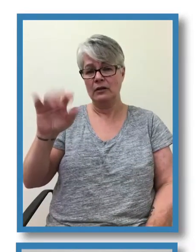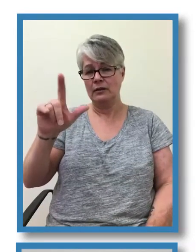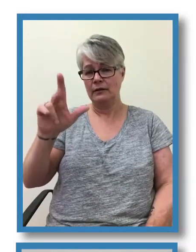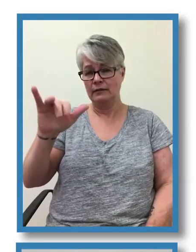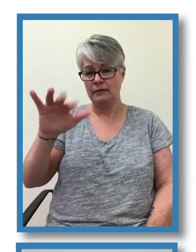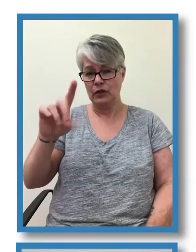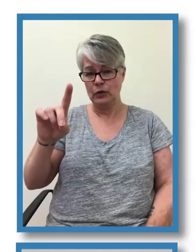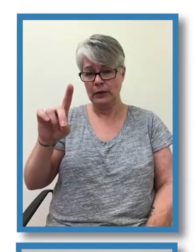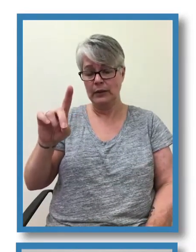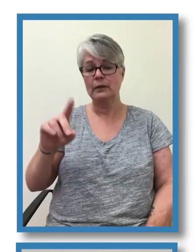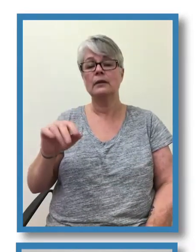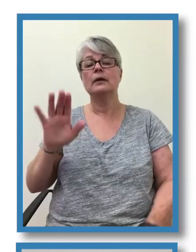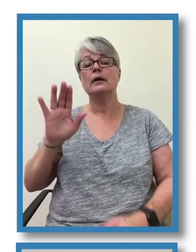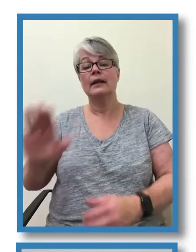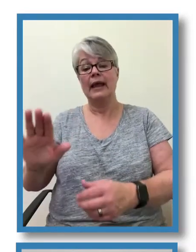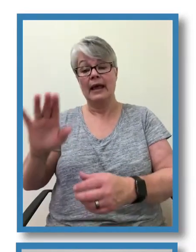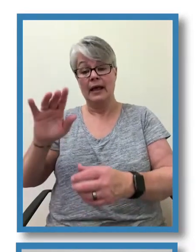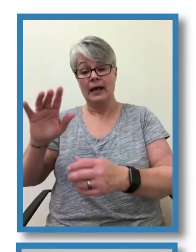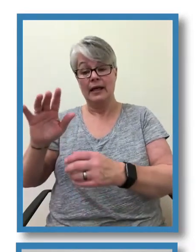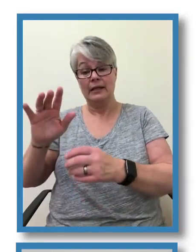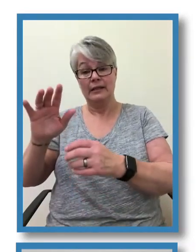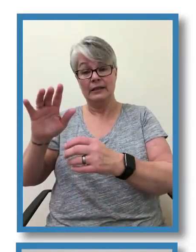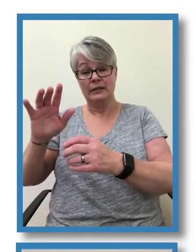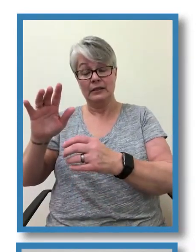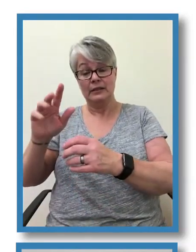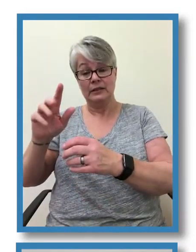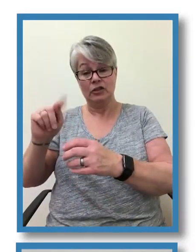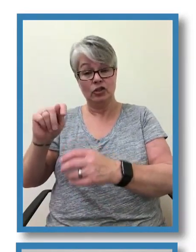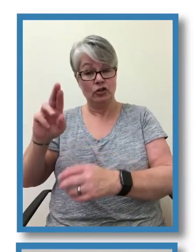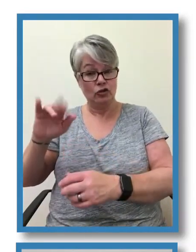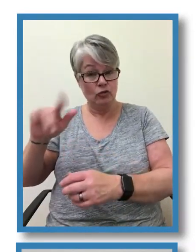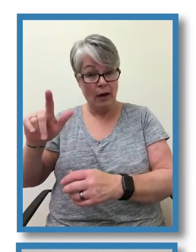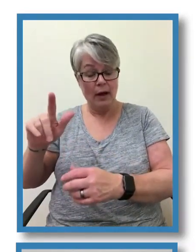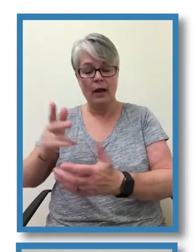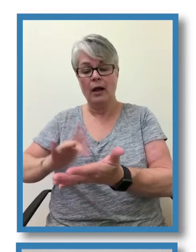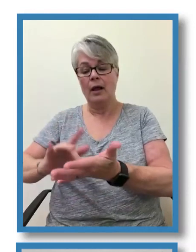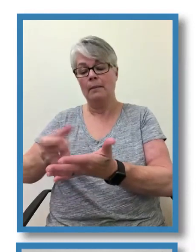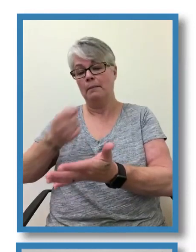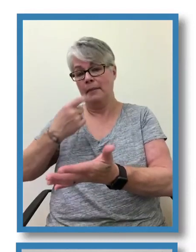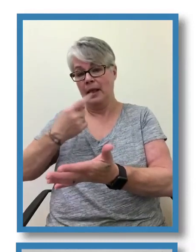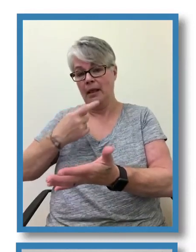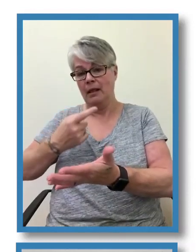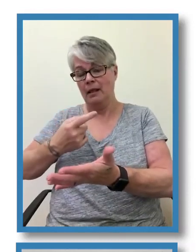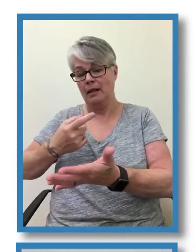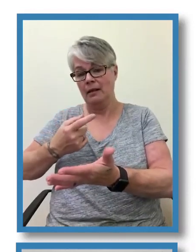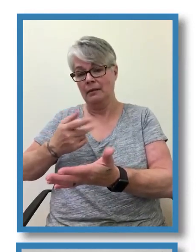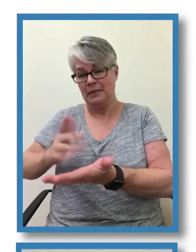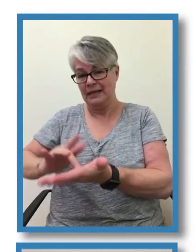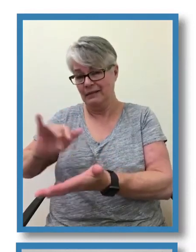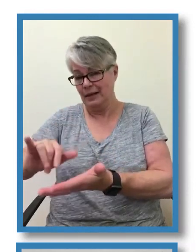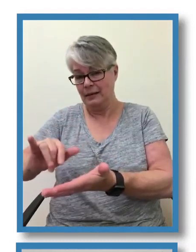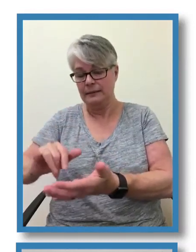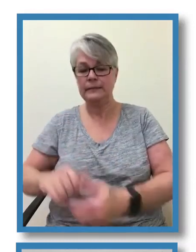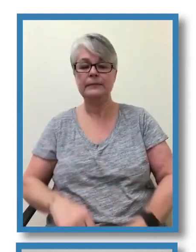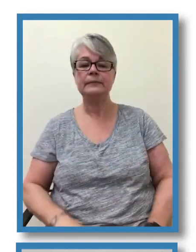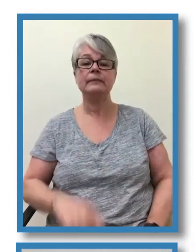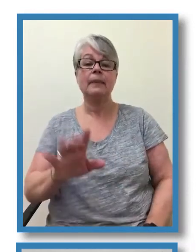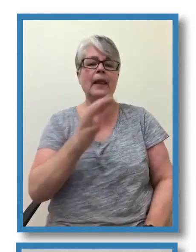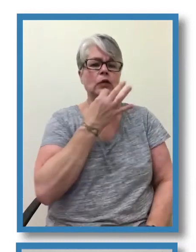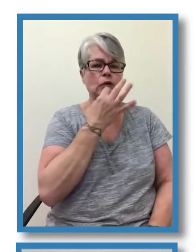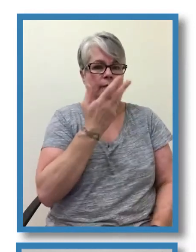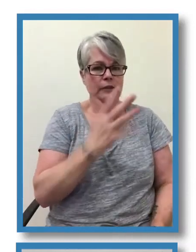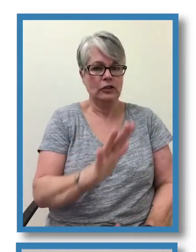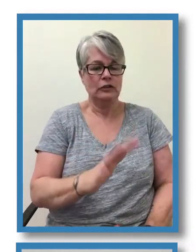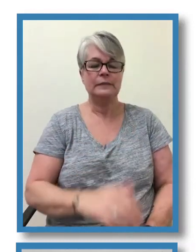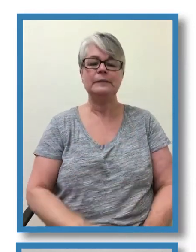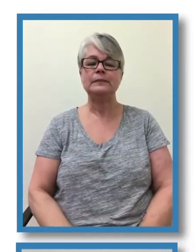Family, really, you are the people that are most important. So I hope I've impressed upon you the importance that you bring to the diagnosis. You're